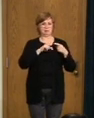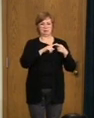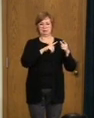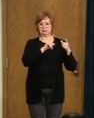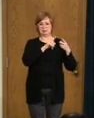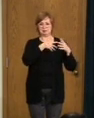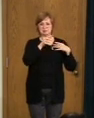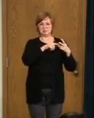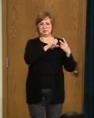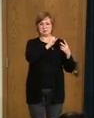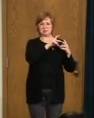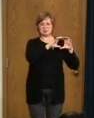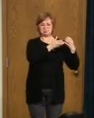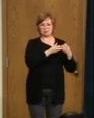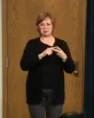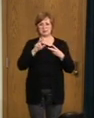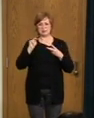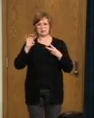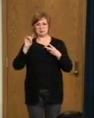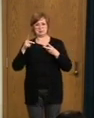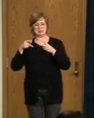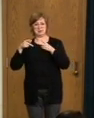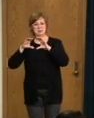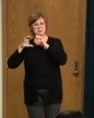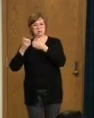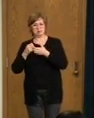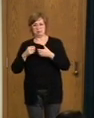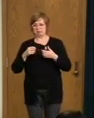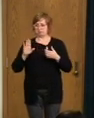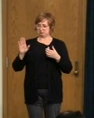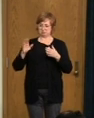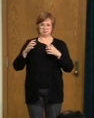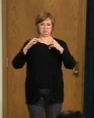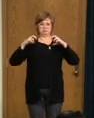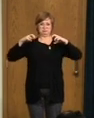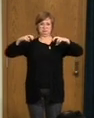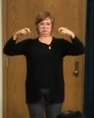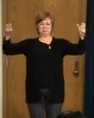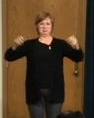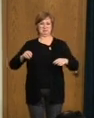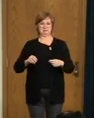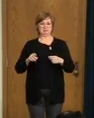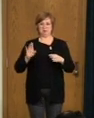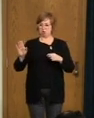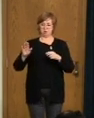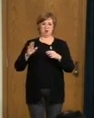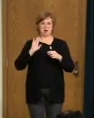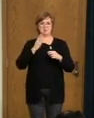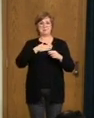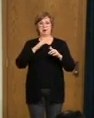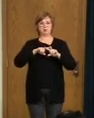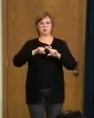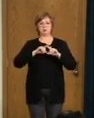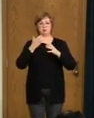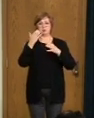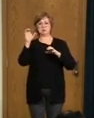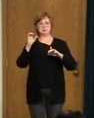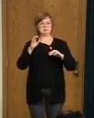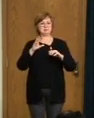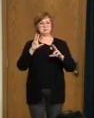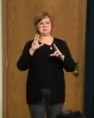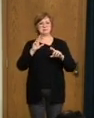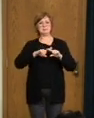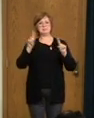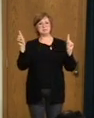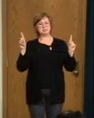they sit on, their Christmases are going to be very different than last year's Christmas, and I would anticipate very different than next